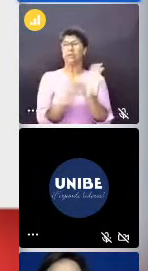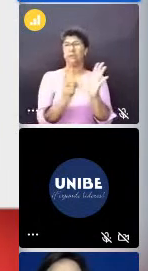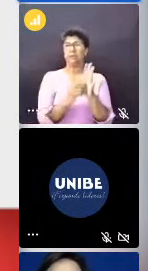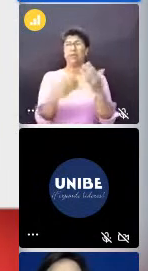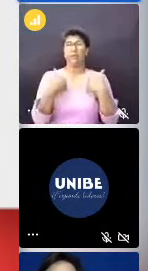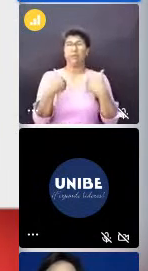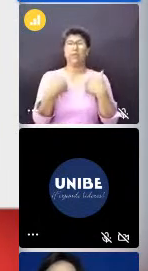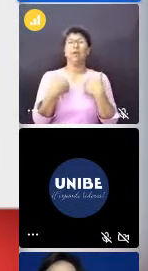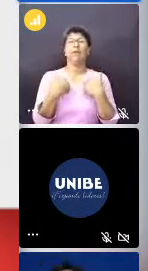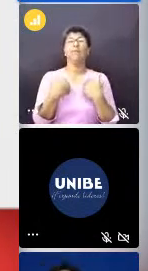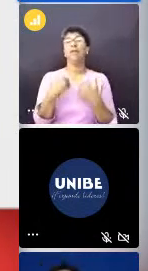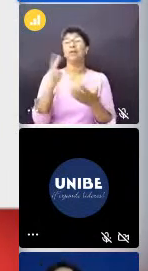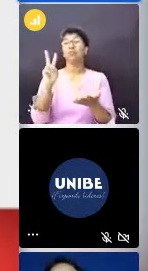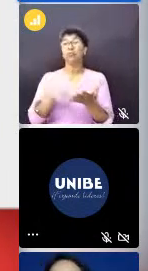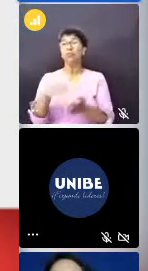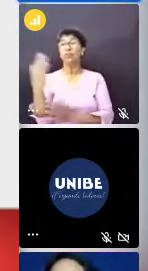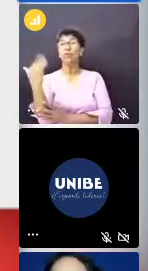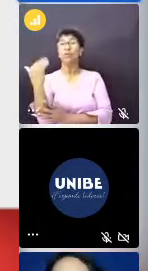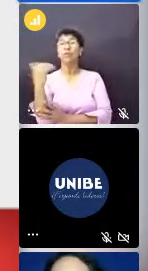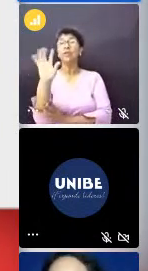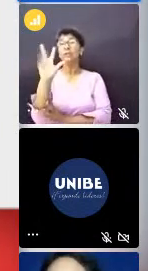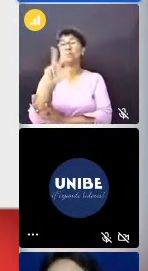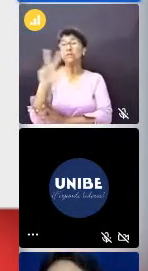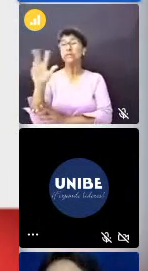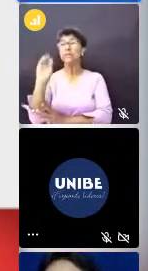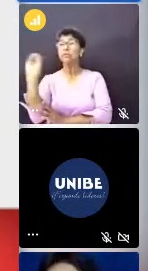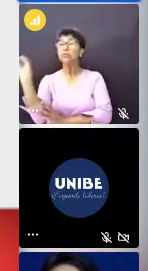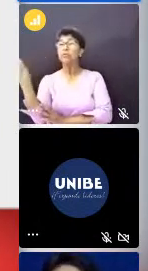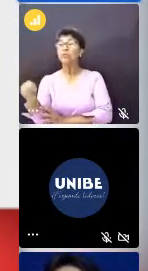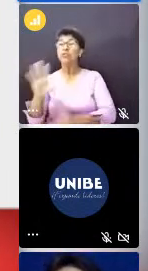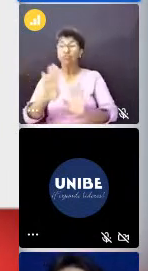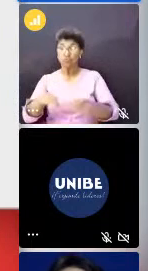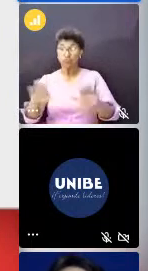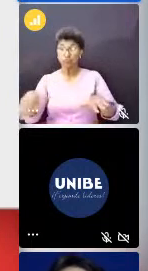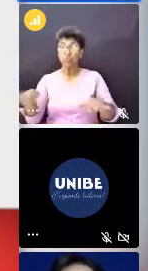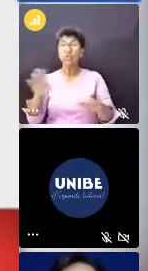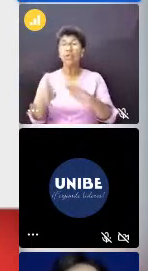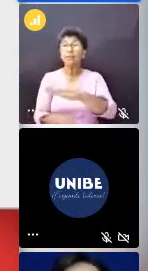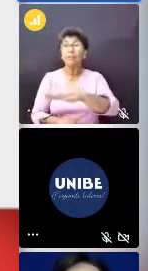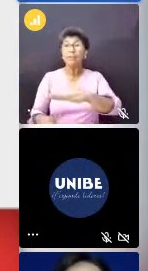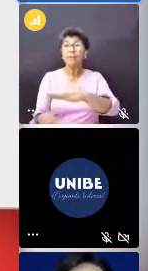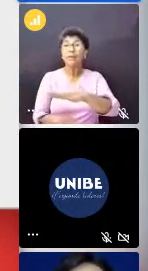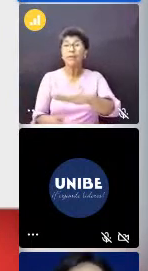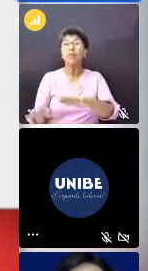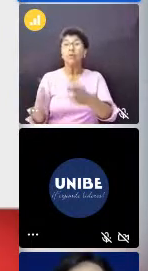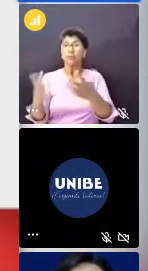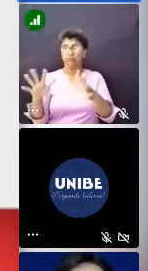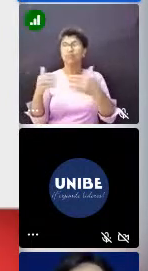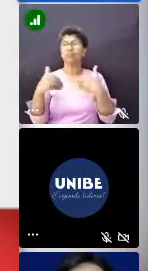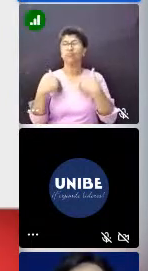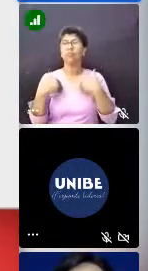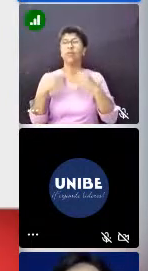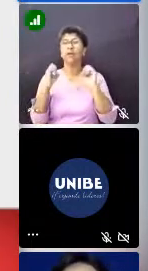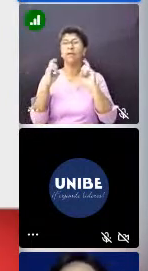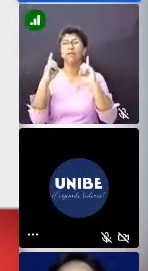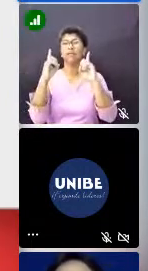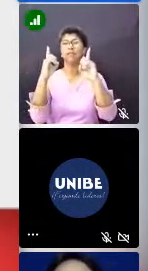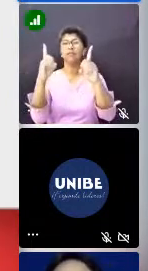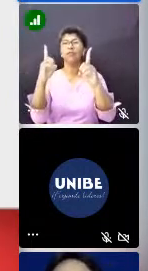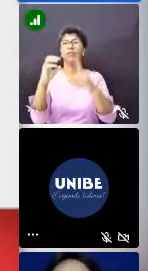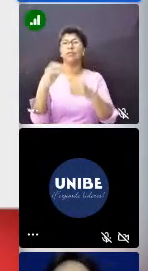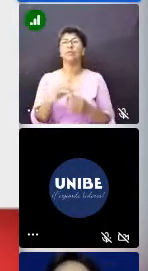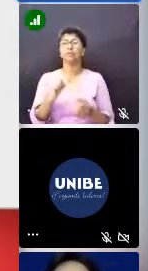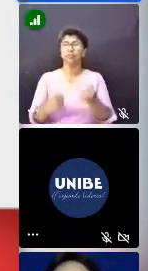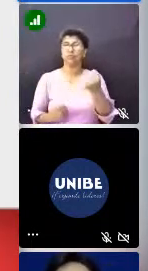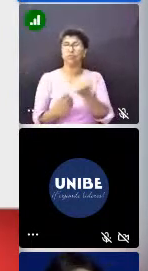in 2015, 33% of Polish children of preschool age received educational